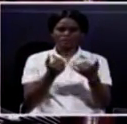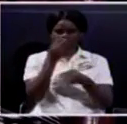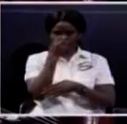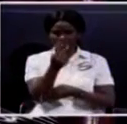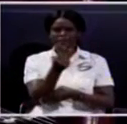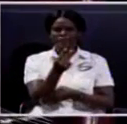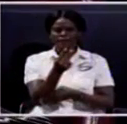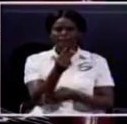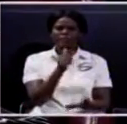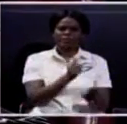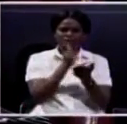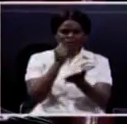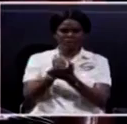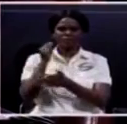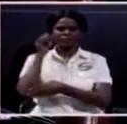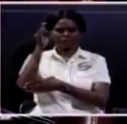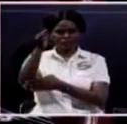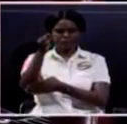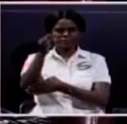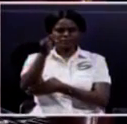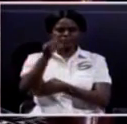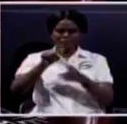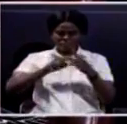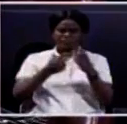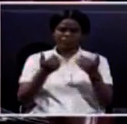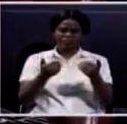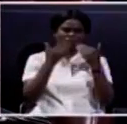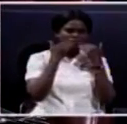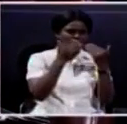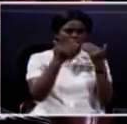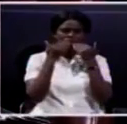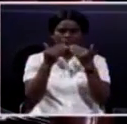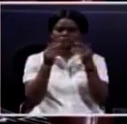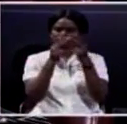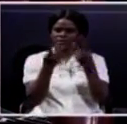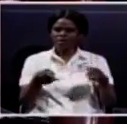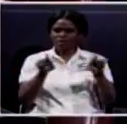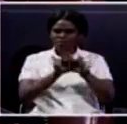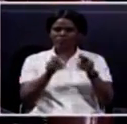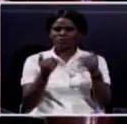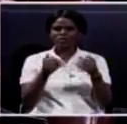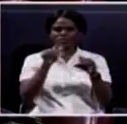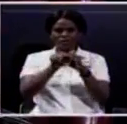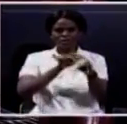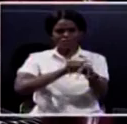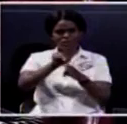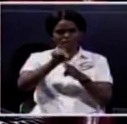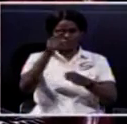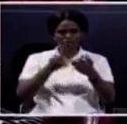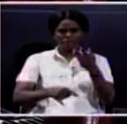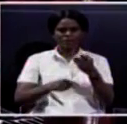another, helping the teachers to begin appreciating the value that is in this profession. And I